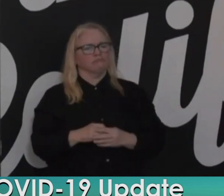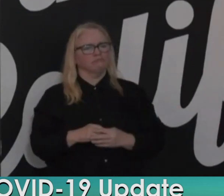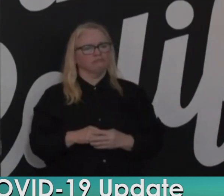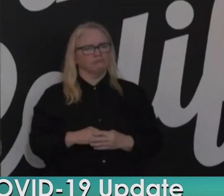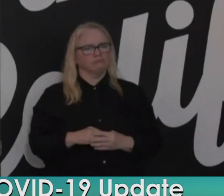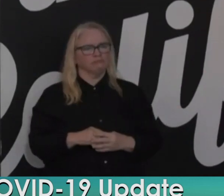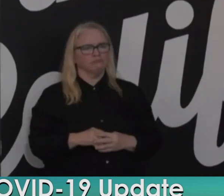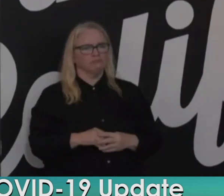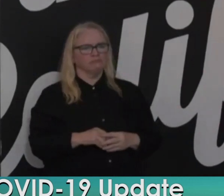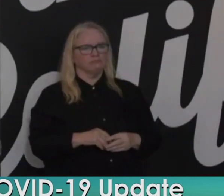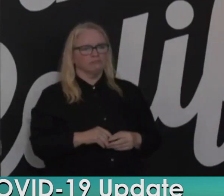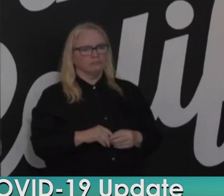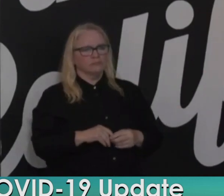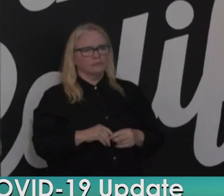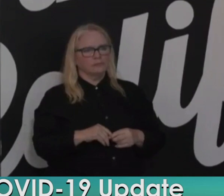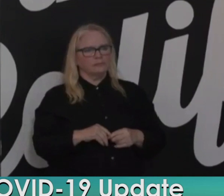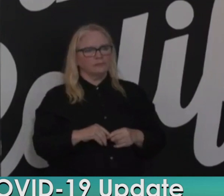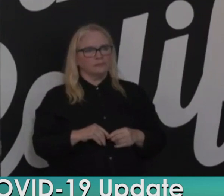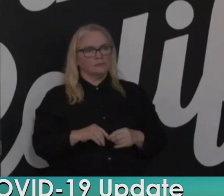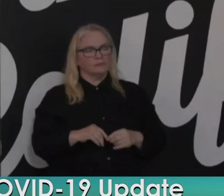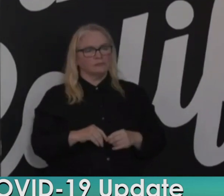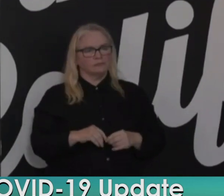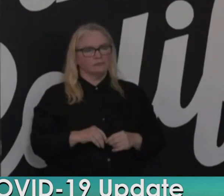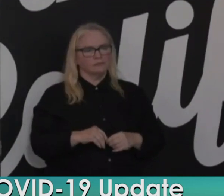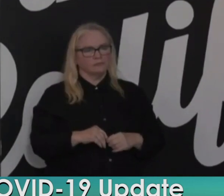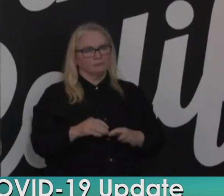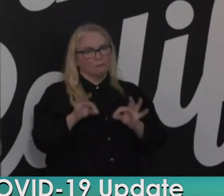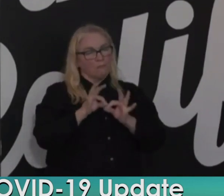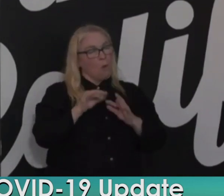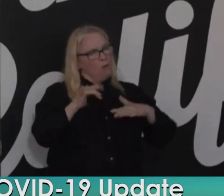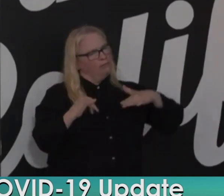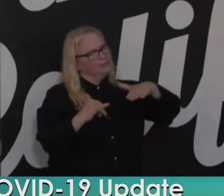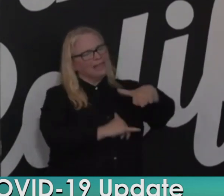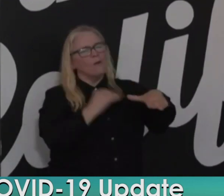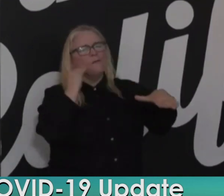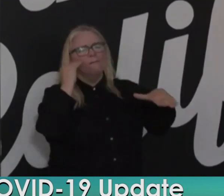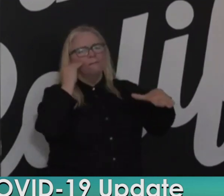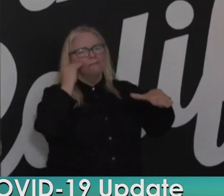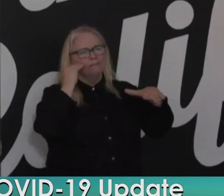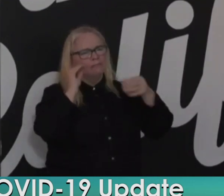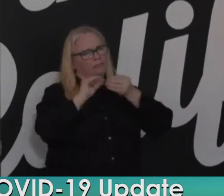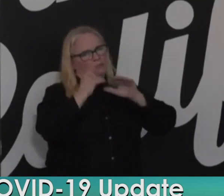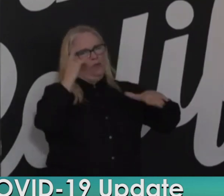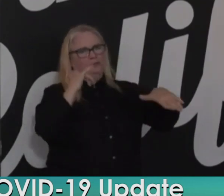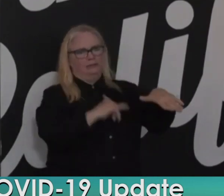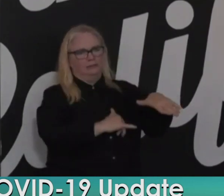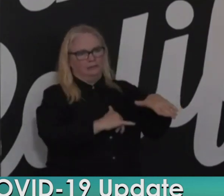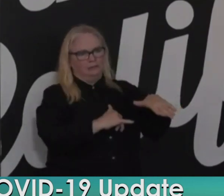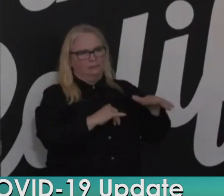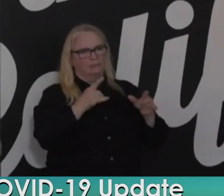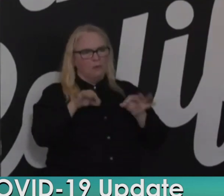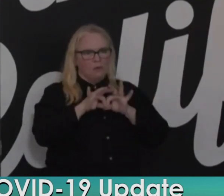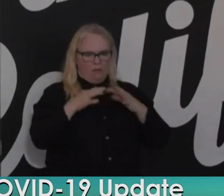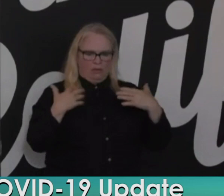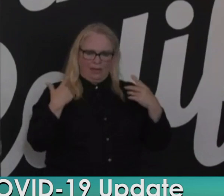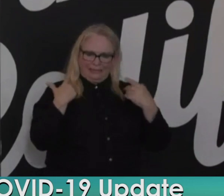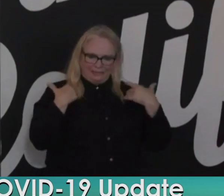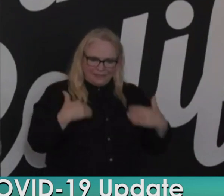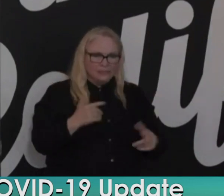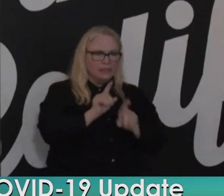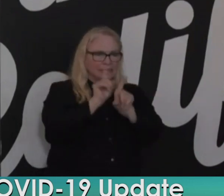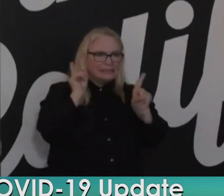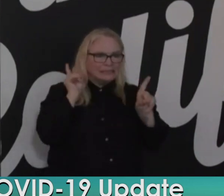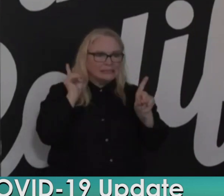our stay-at-home orders and make sure that we are appropriately doing the social distancing and the physical distancing that